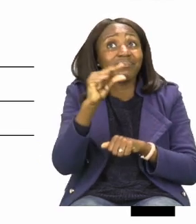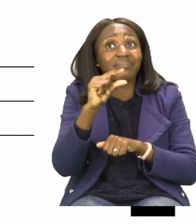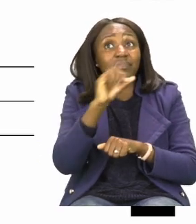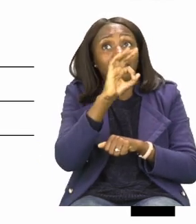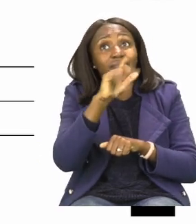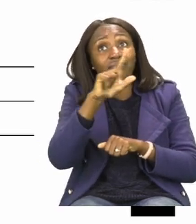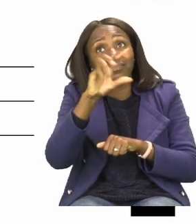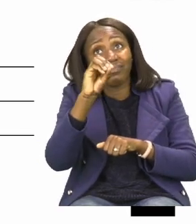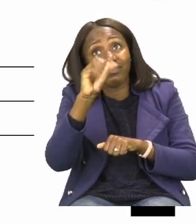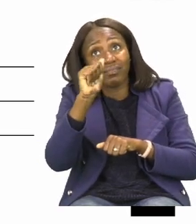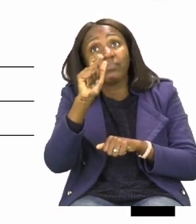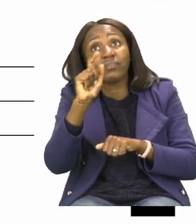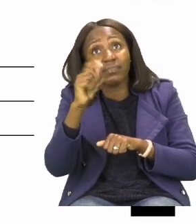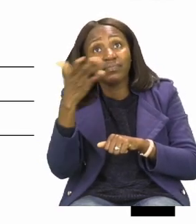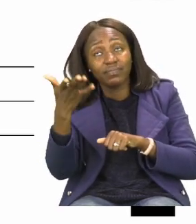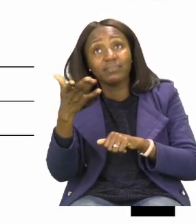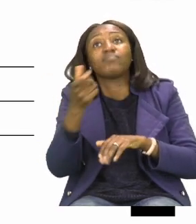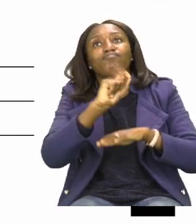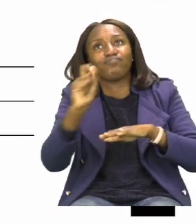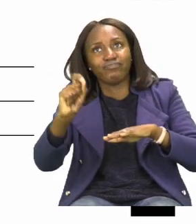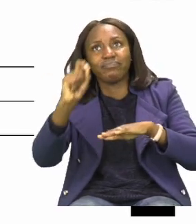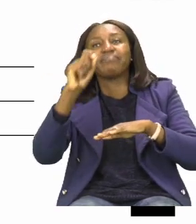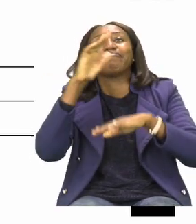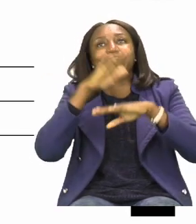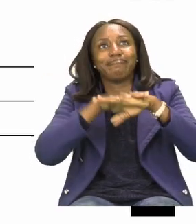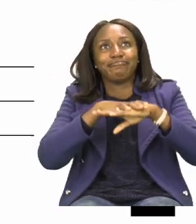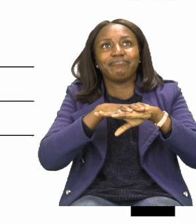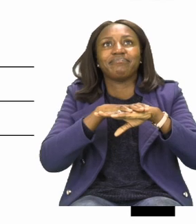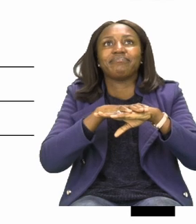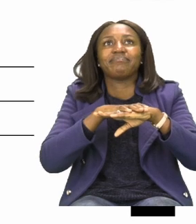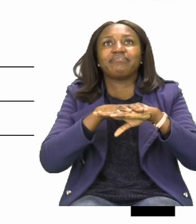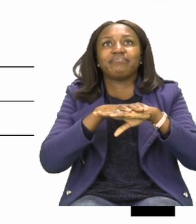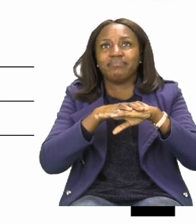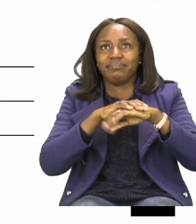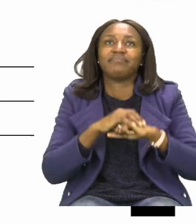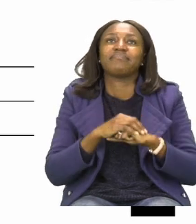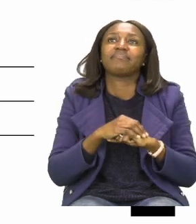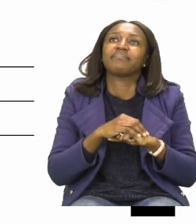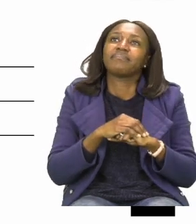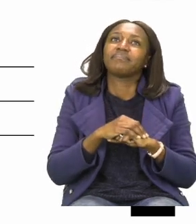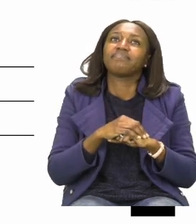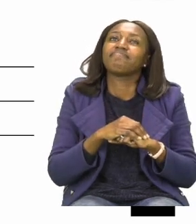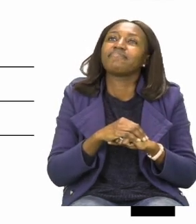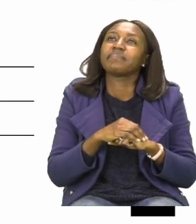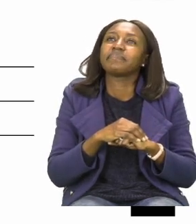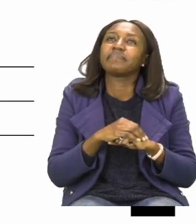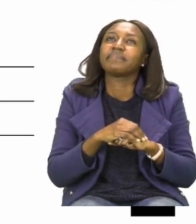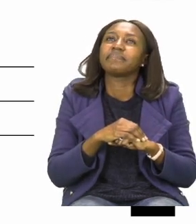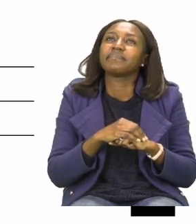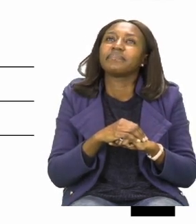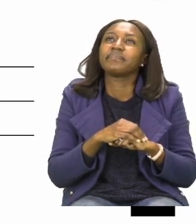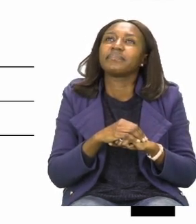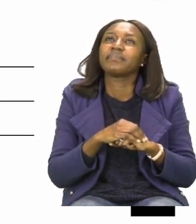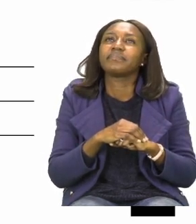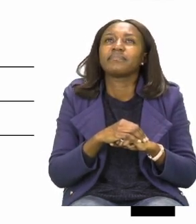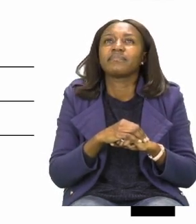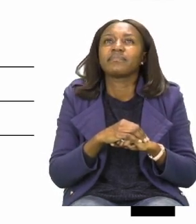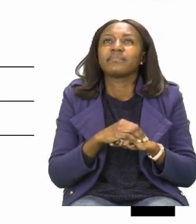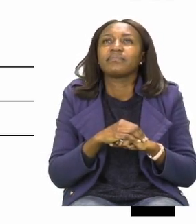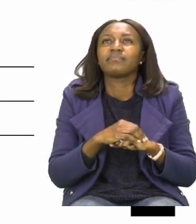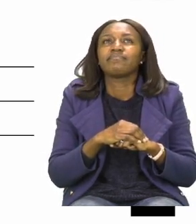Write down the word that means to stay on top.